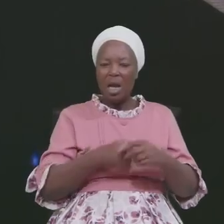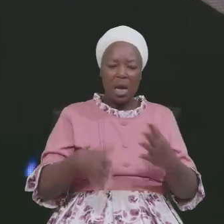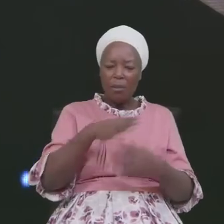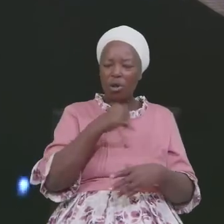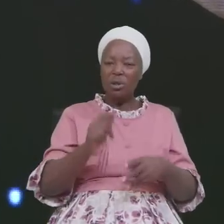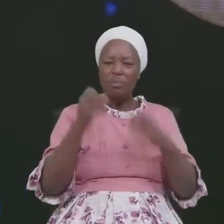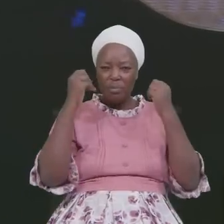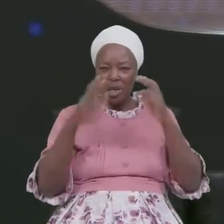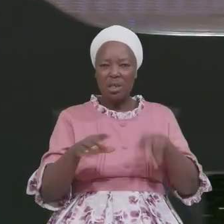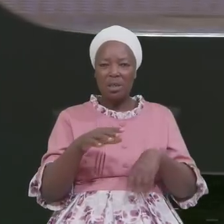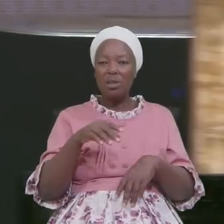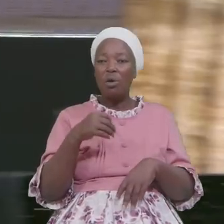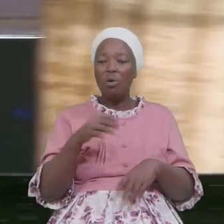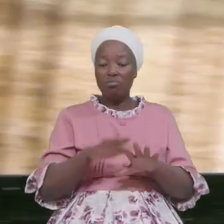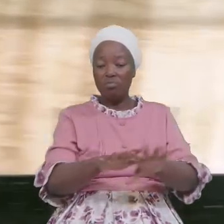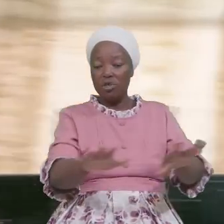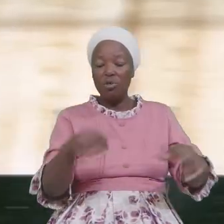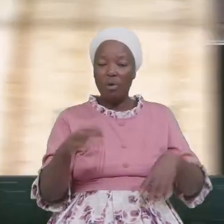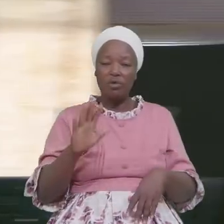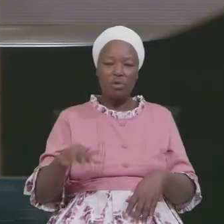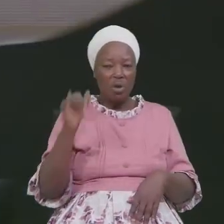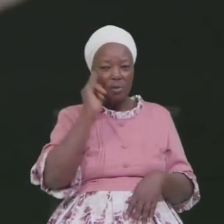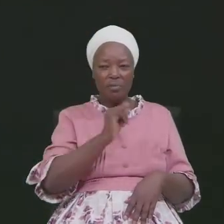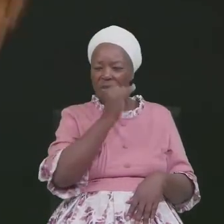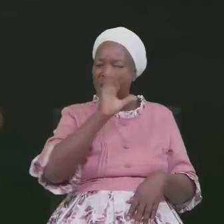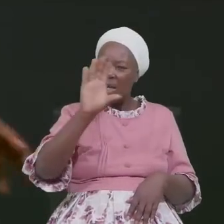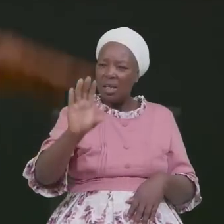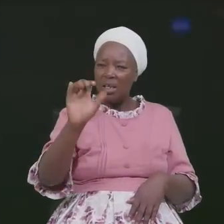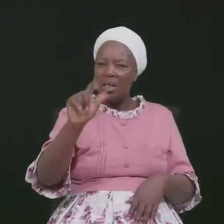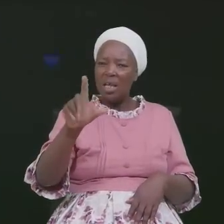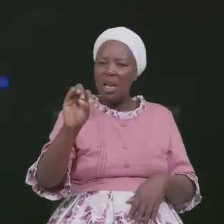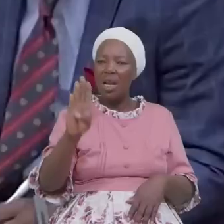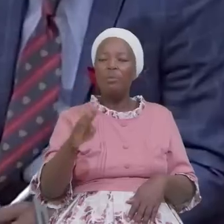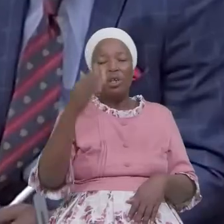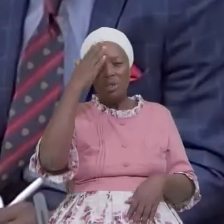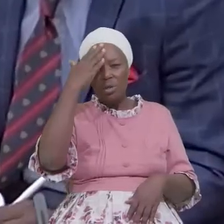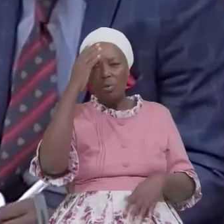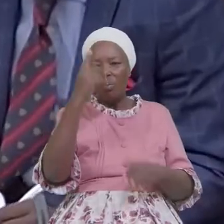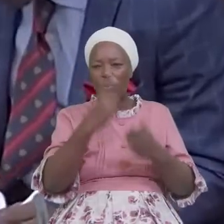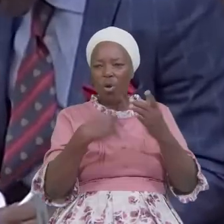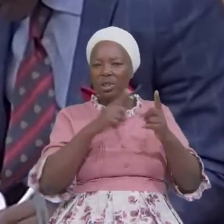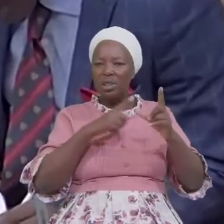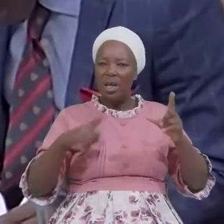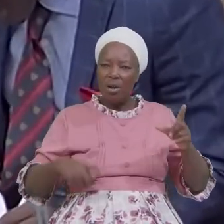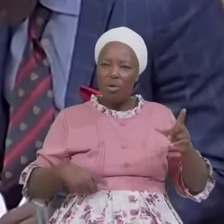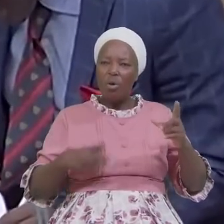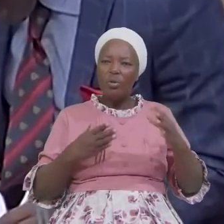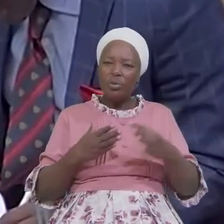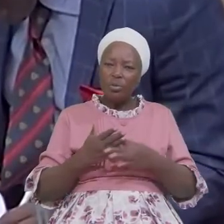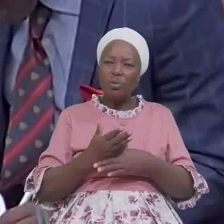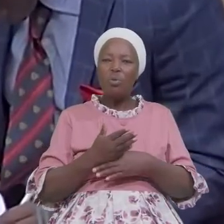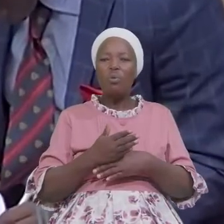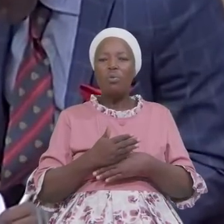of Israel, Caleb knew what the Lord through Moses